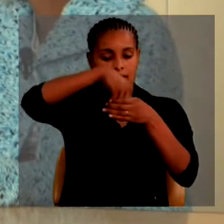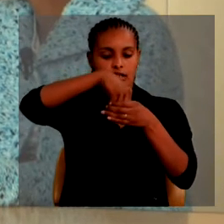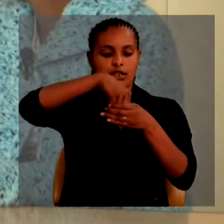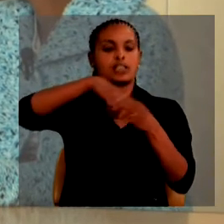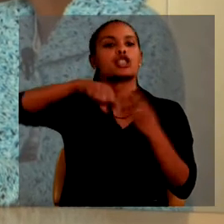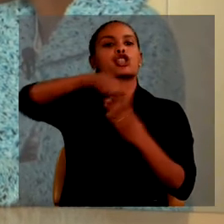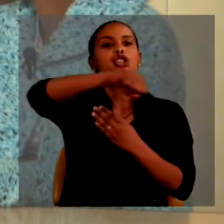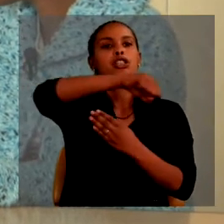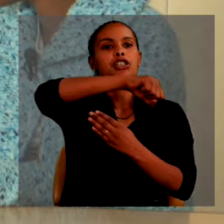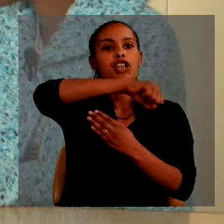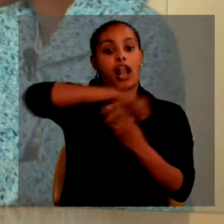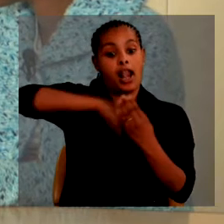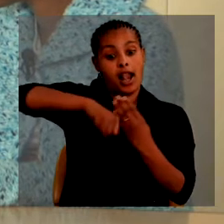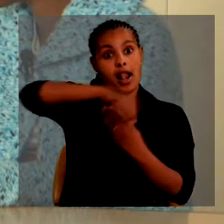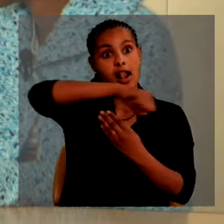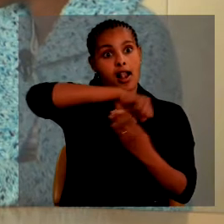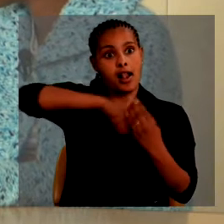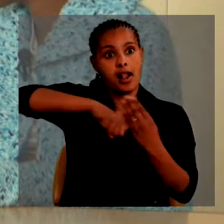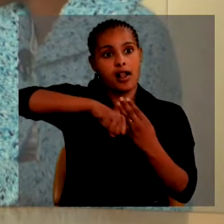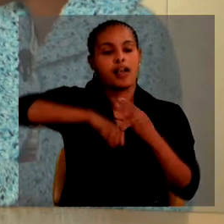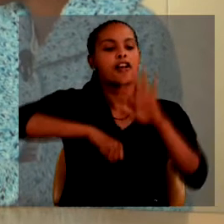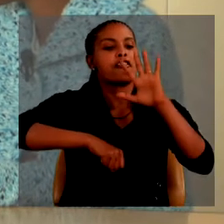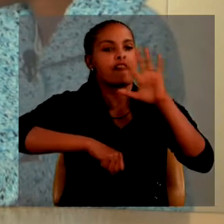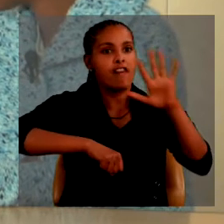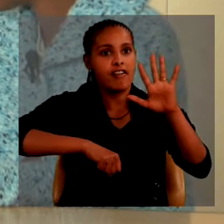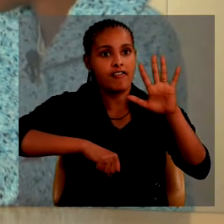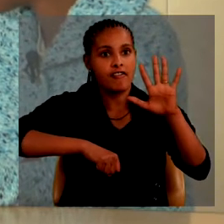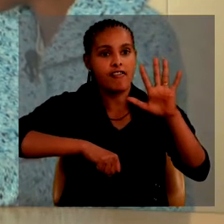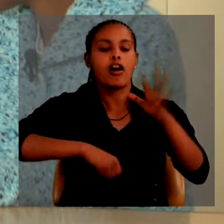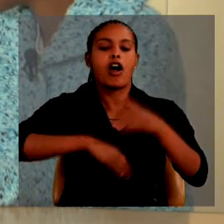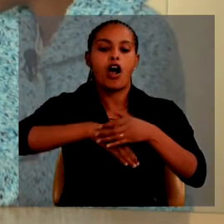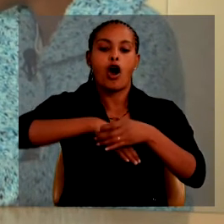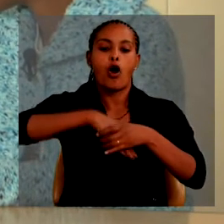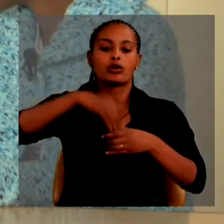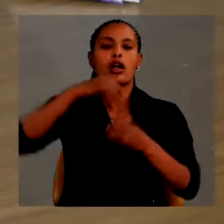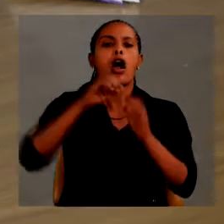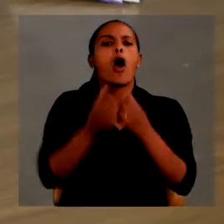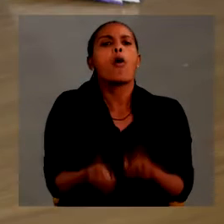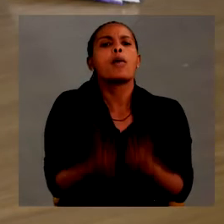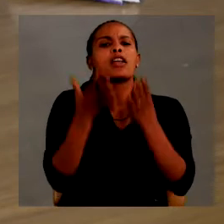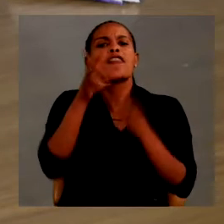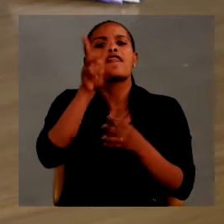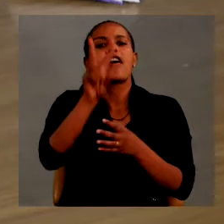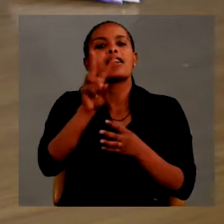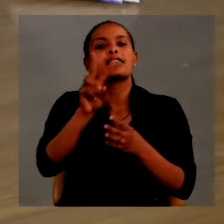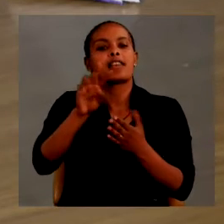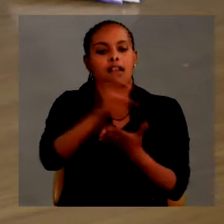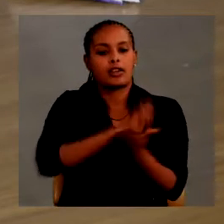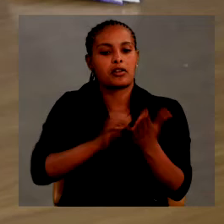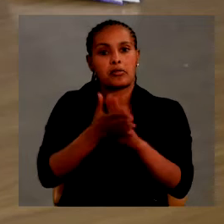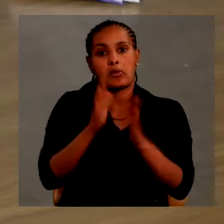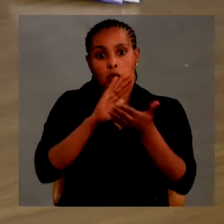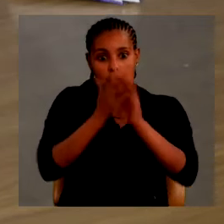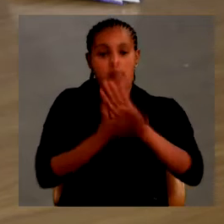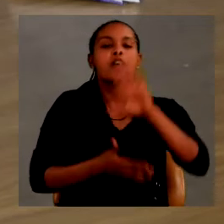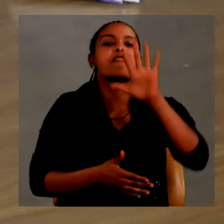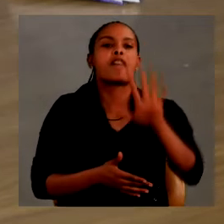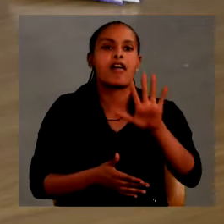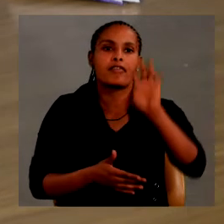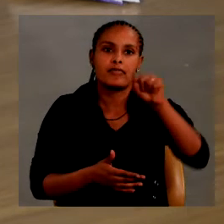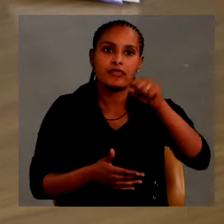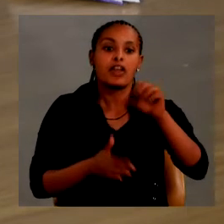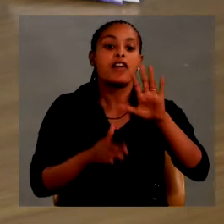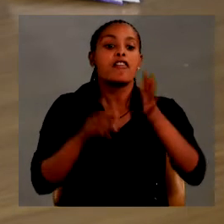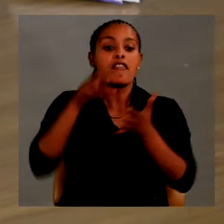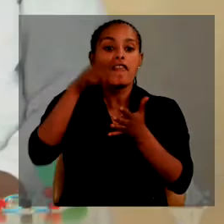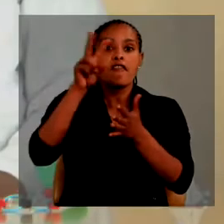2 electrons in the inner shell. And 5 on the outer. So how many valence electrons? It will be 5. 5. But, the